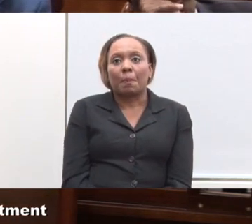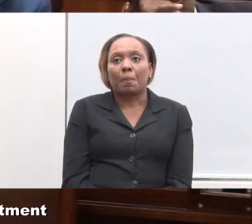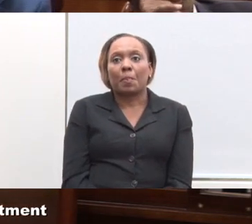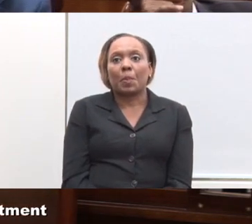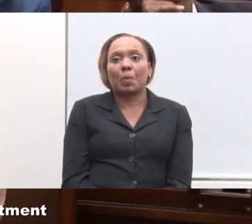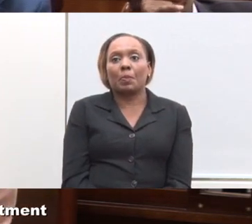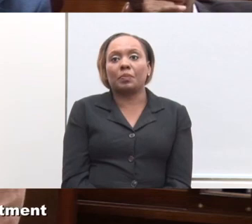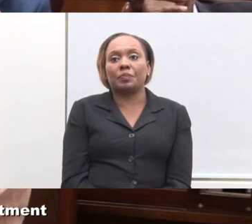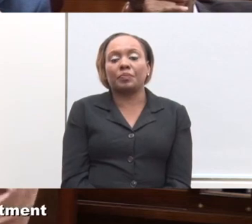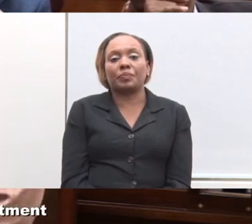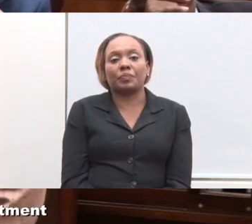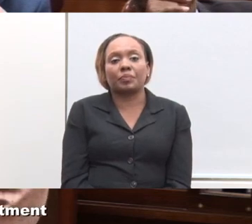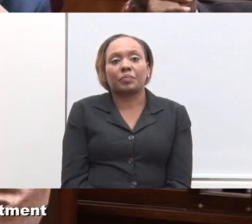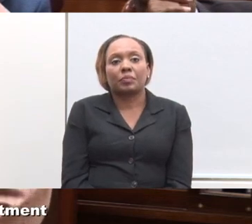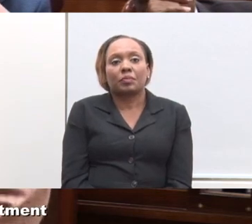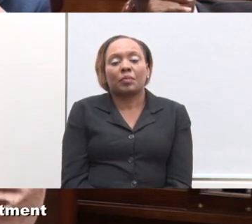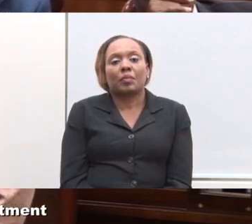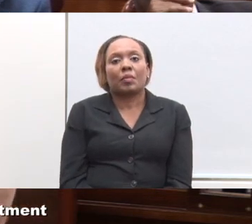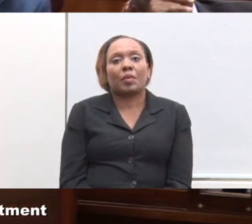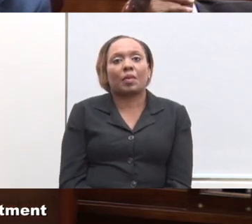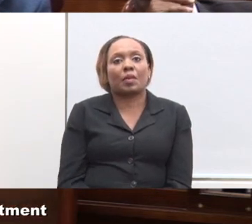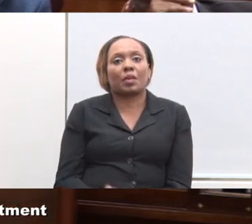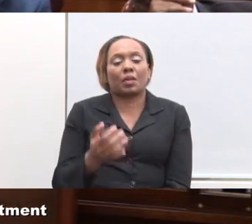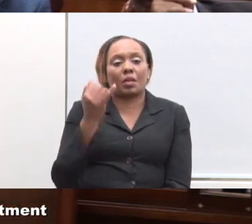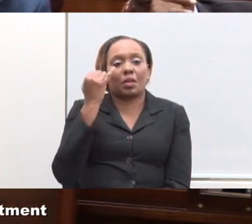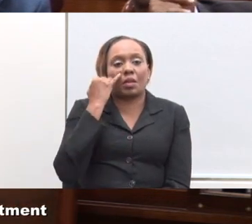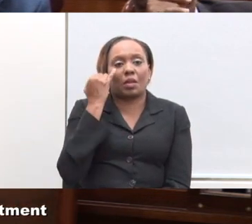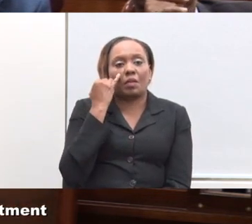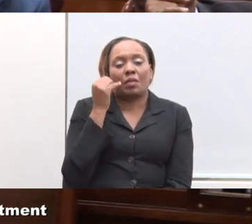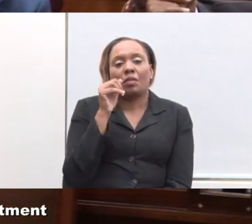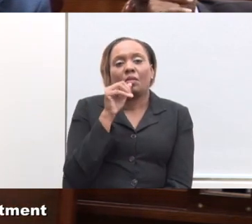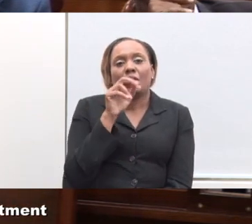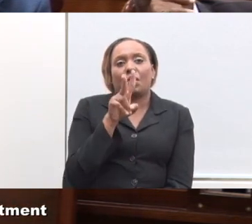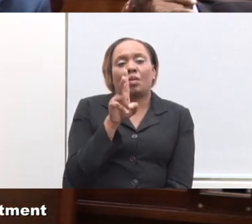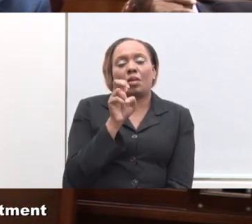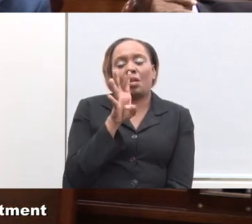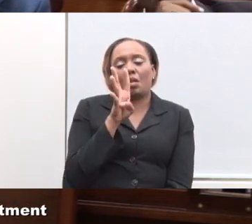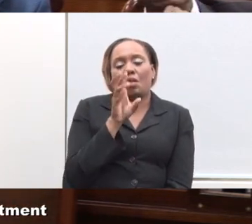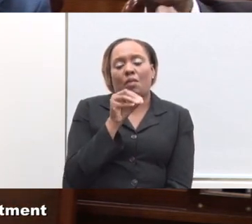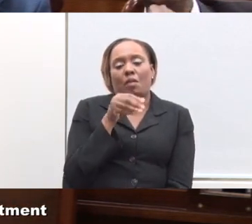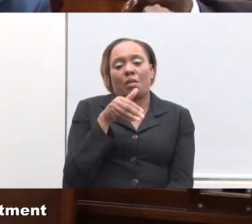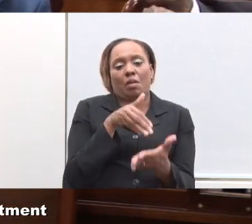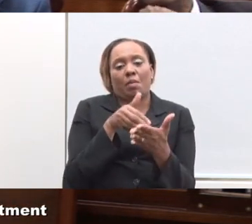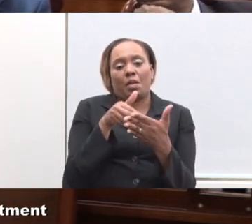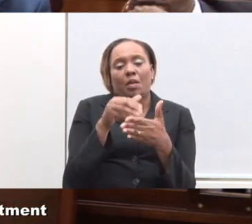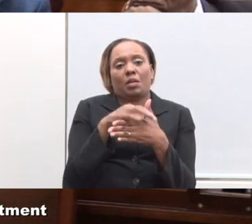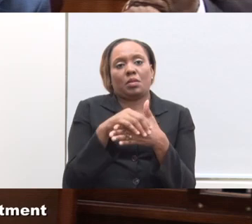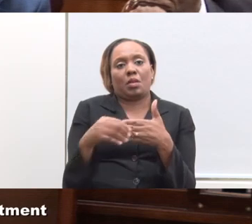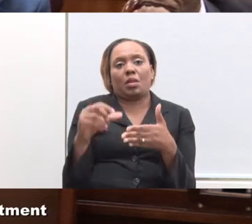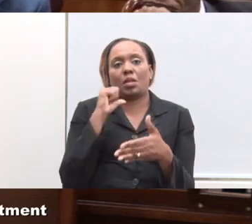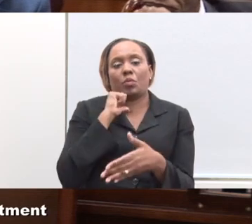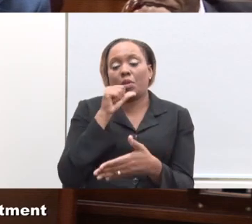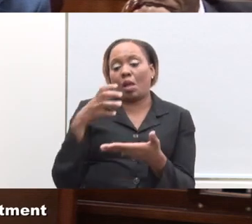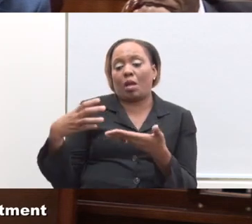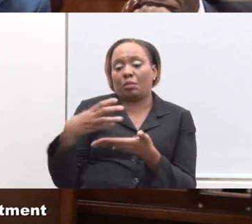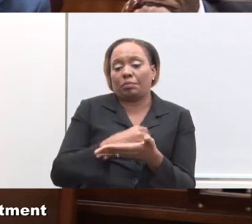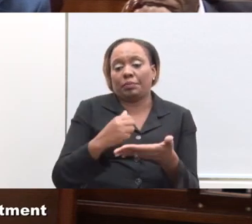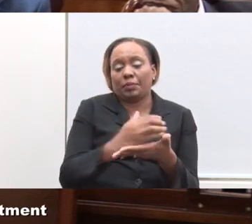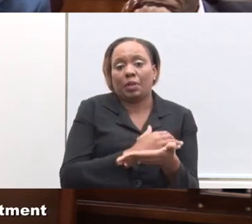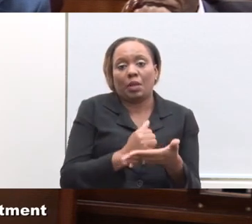space. That even if we lose $240 million in taxation, tax